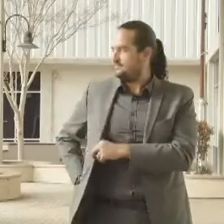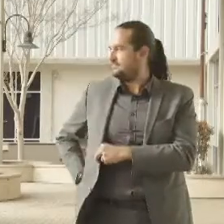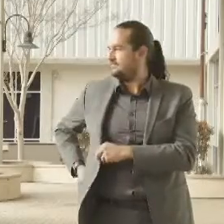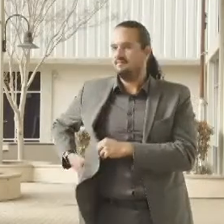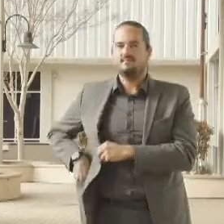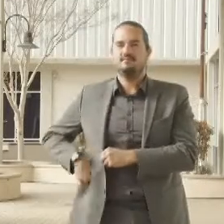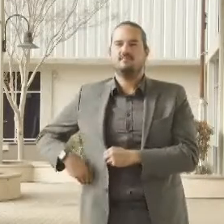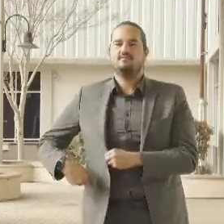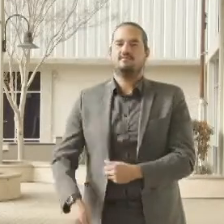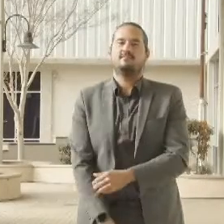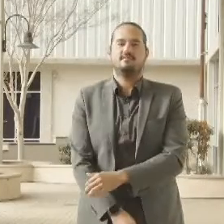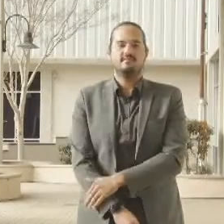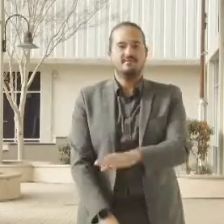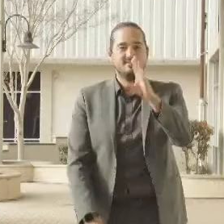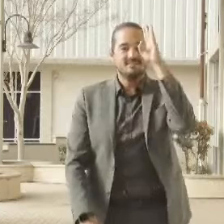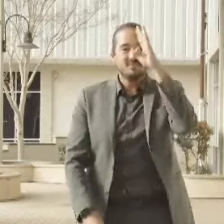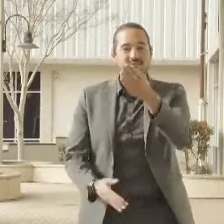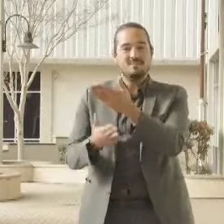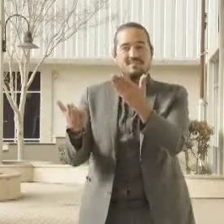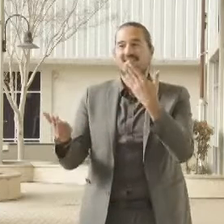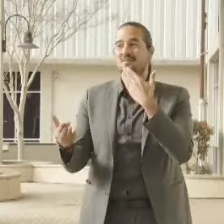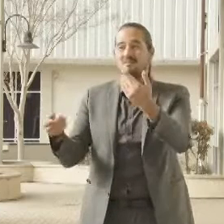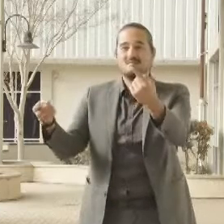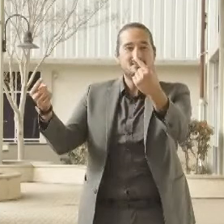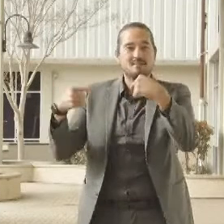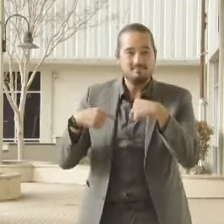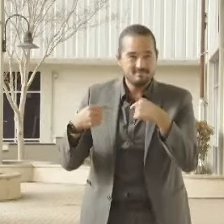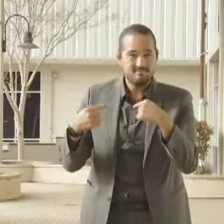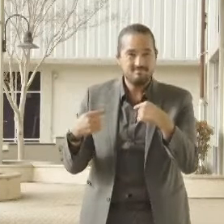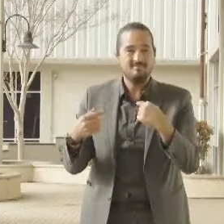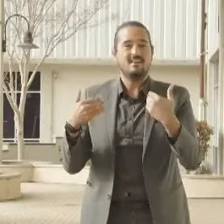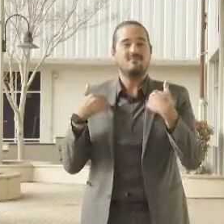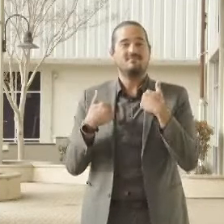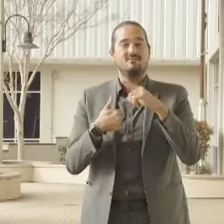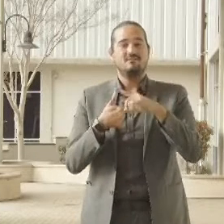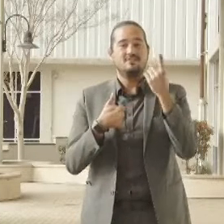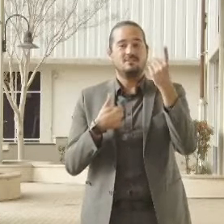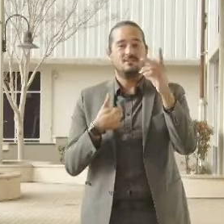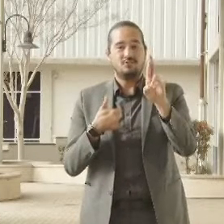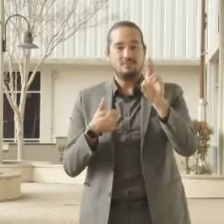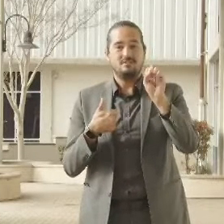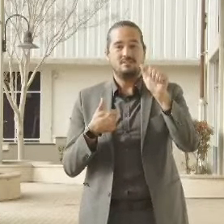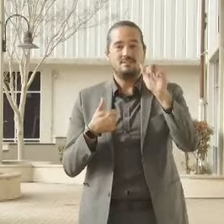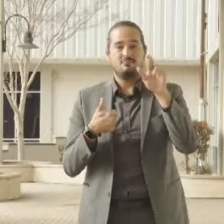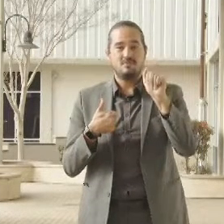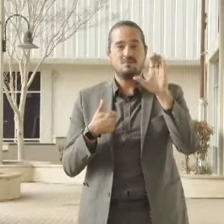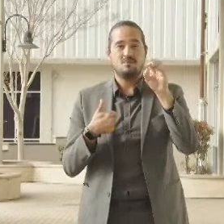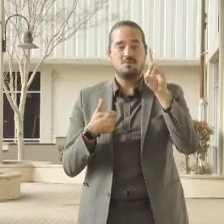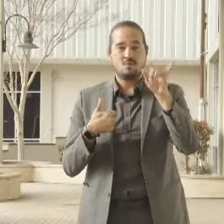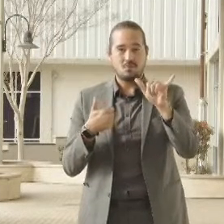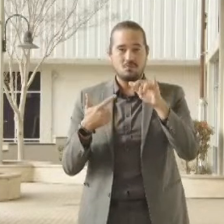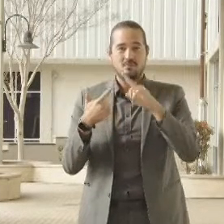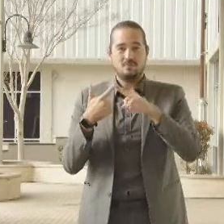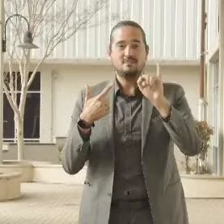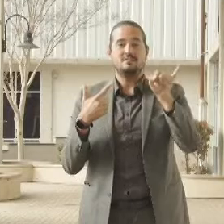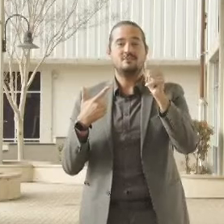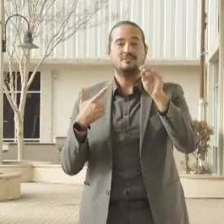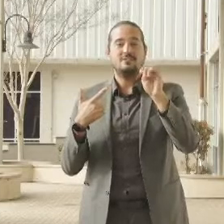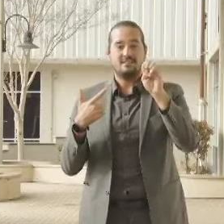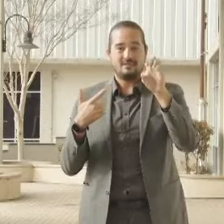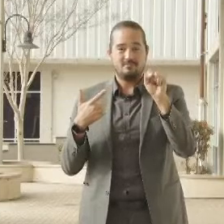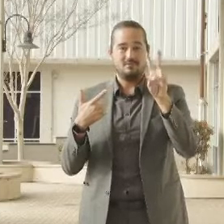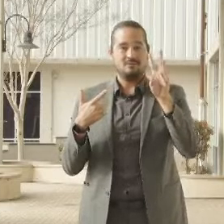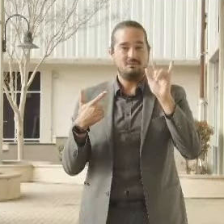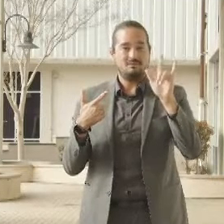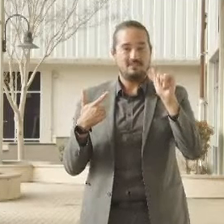Hi everyone, thank you for being here today. We have Dr. Sarah Cody and James Williams from the County of Santa Clara here to address that have